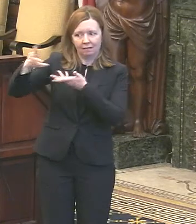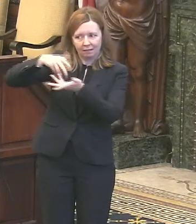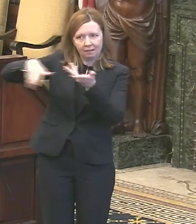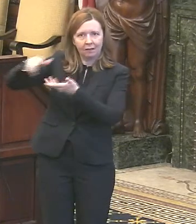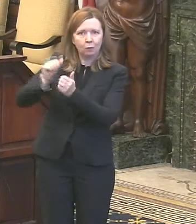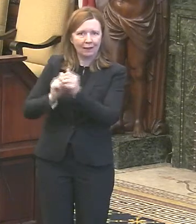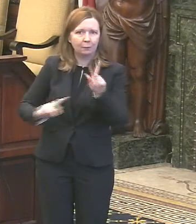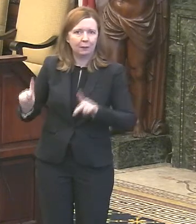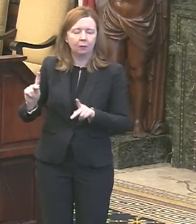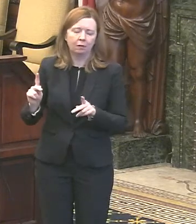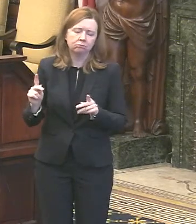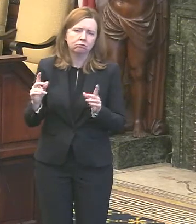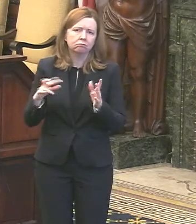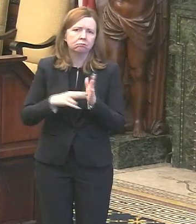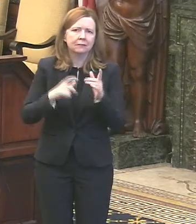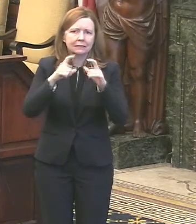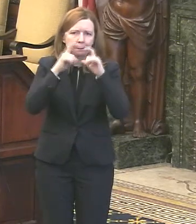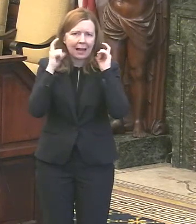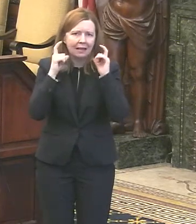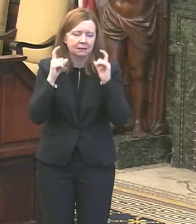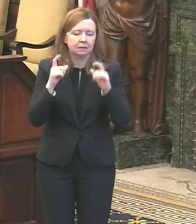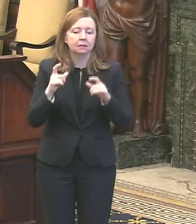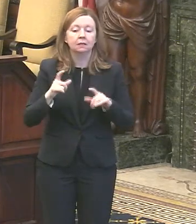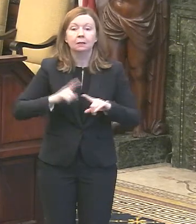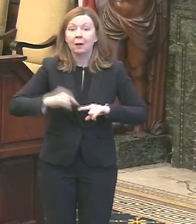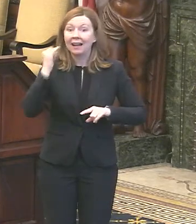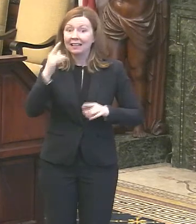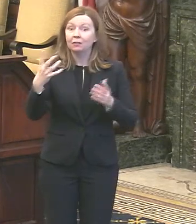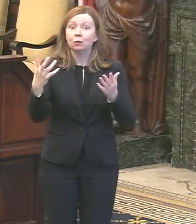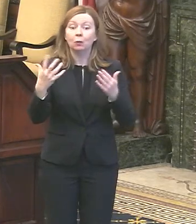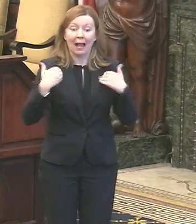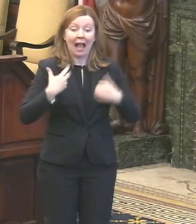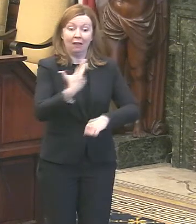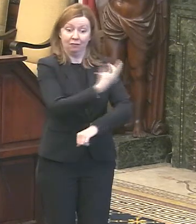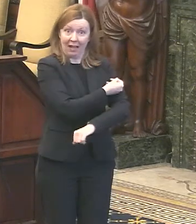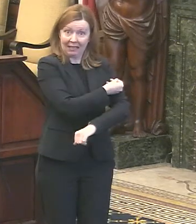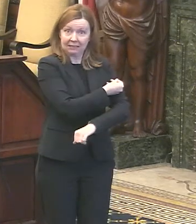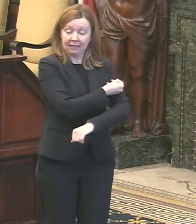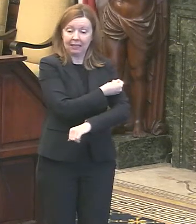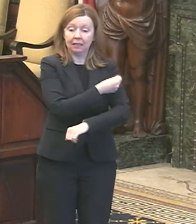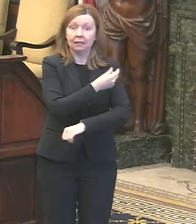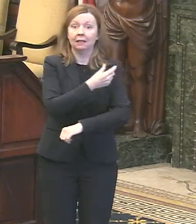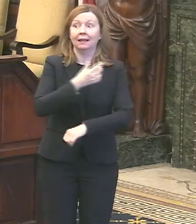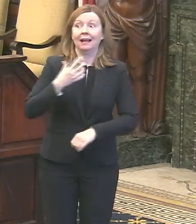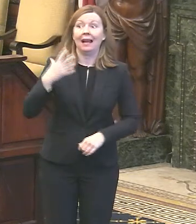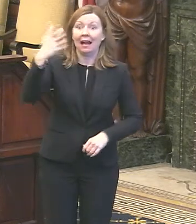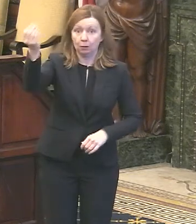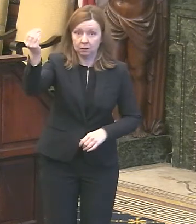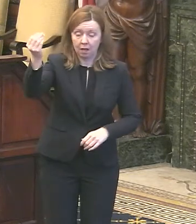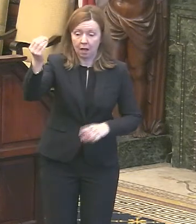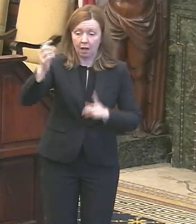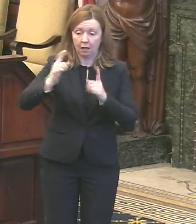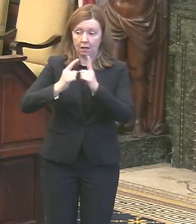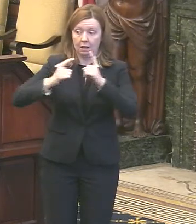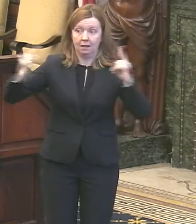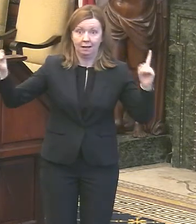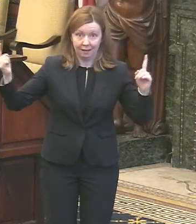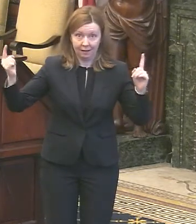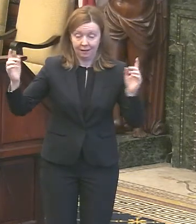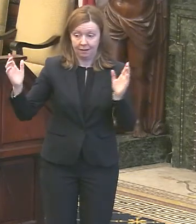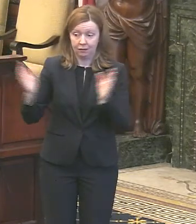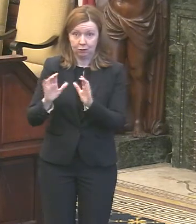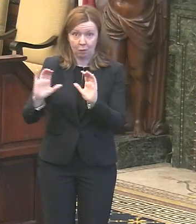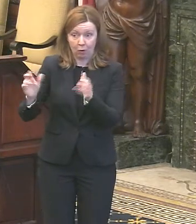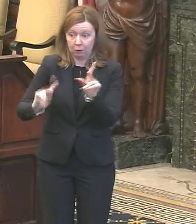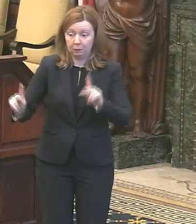mask. What they're saying is if you are vaccinated and you're outdoors and you're within 6 feet of a small group of people, then you